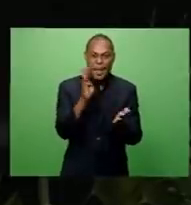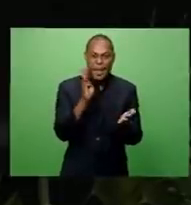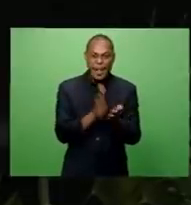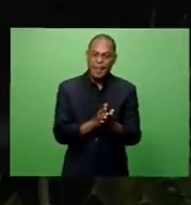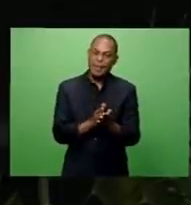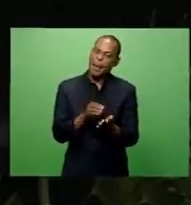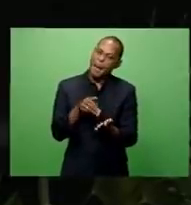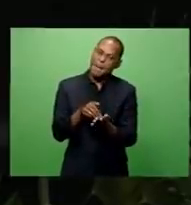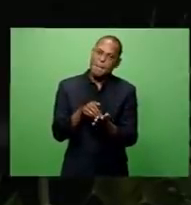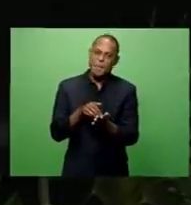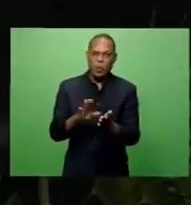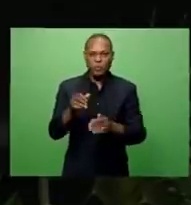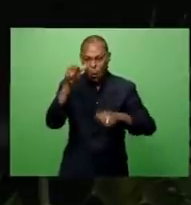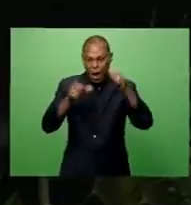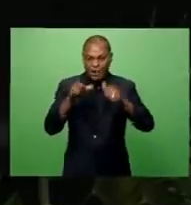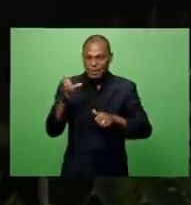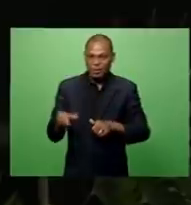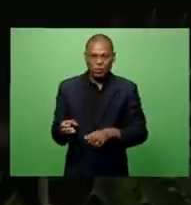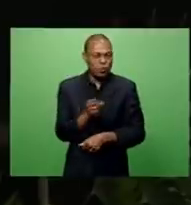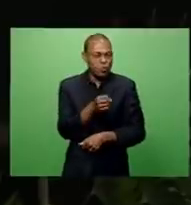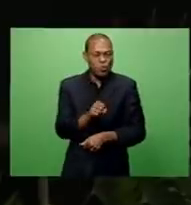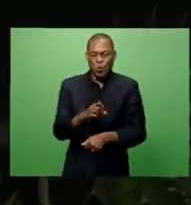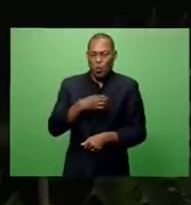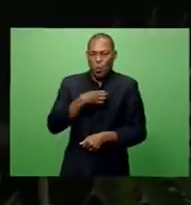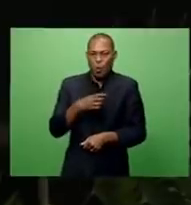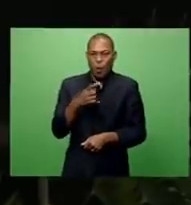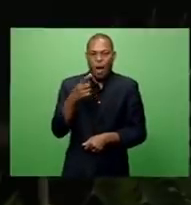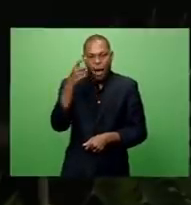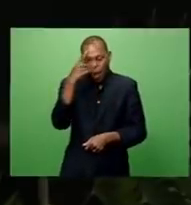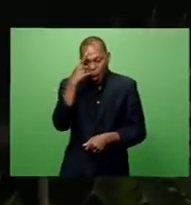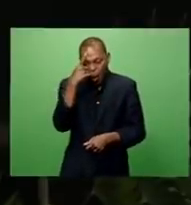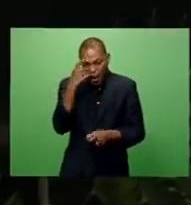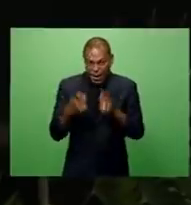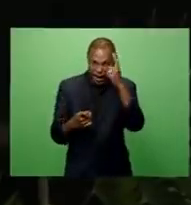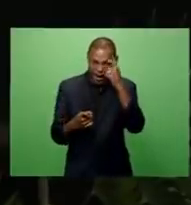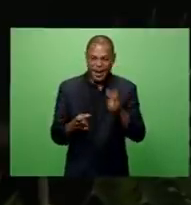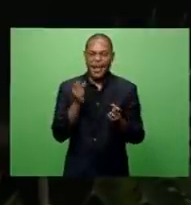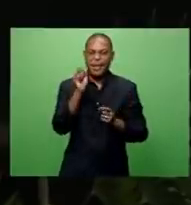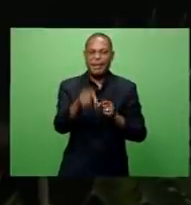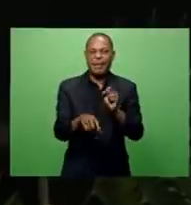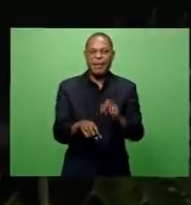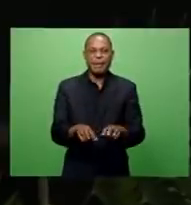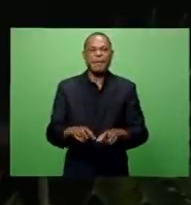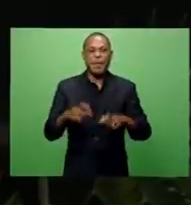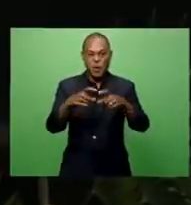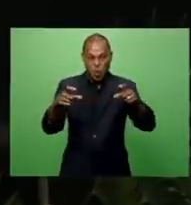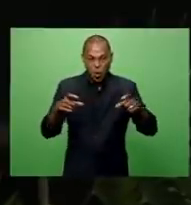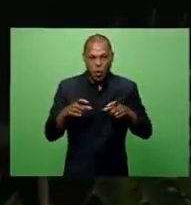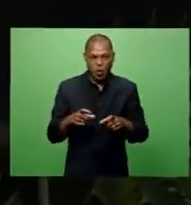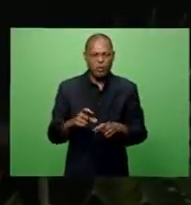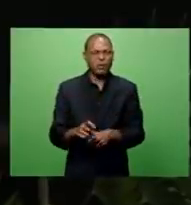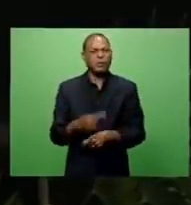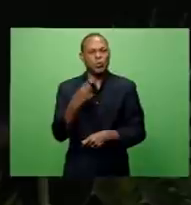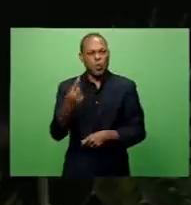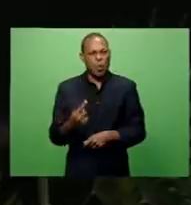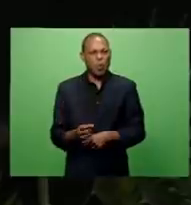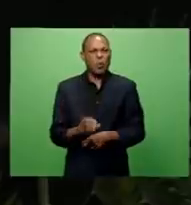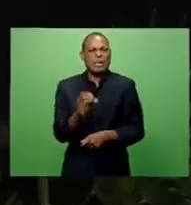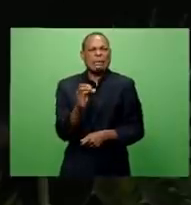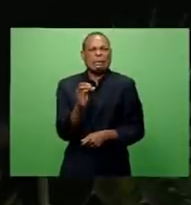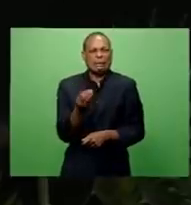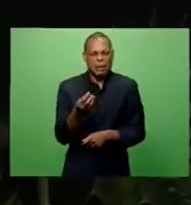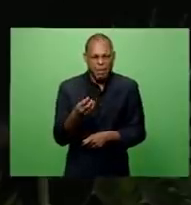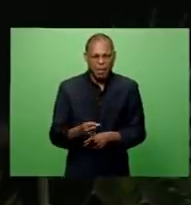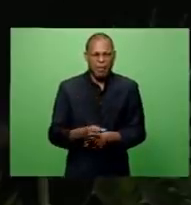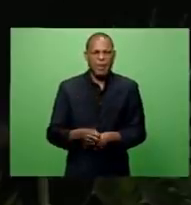assessors will no longer give opinions in court trials. He said there are only a handful of assessors as people